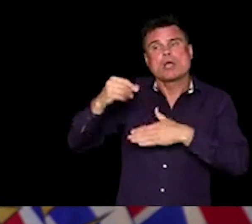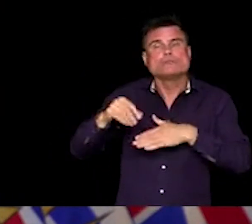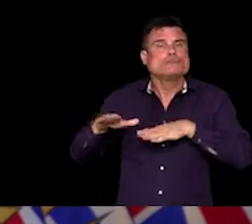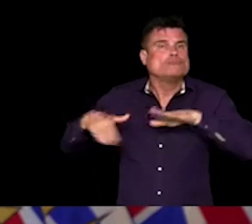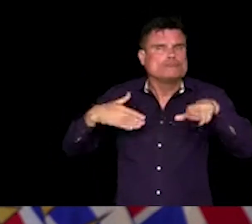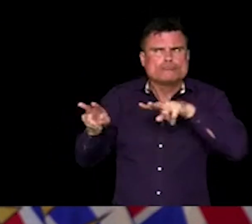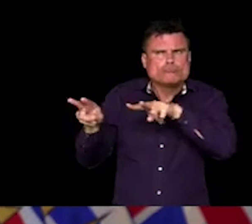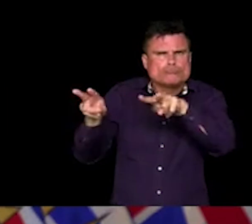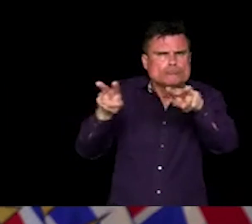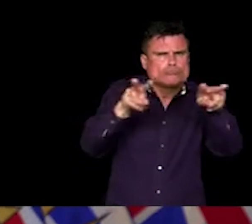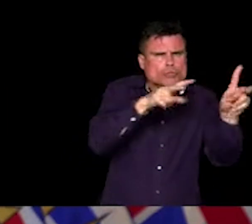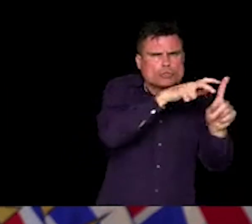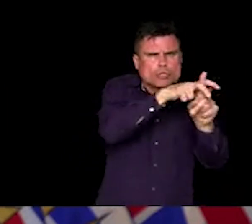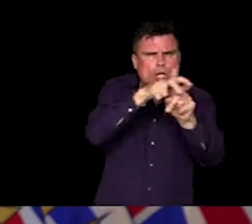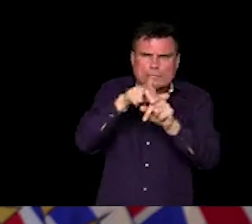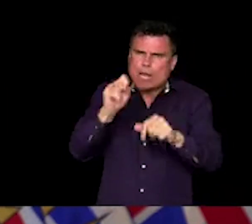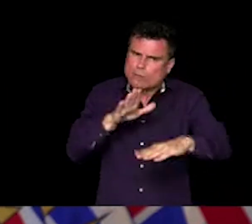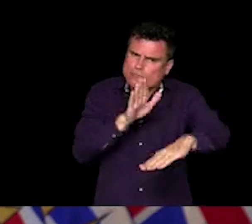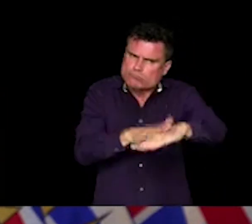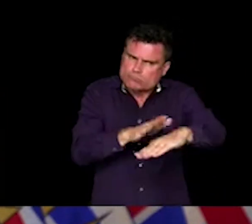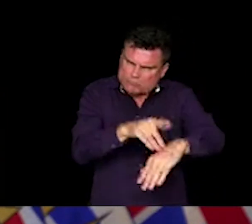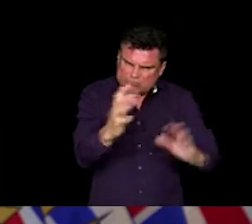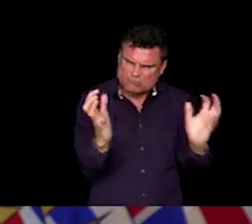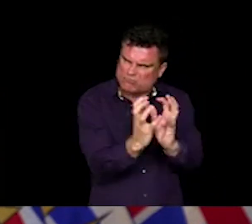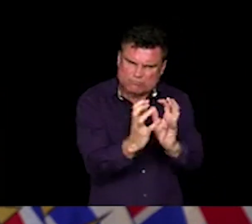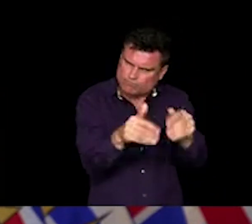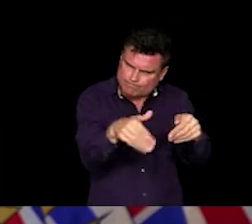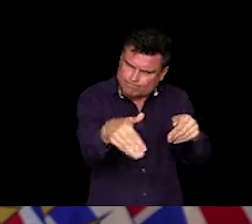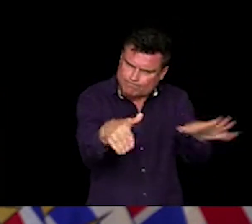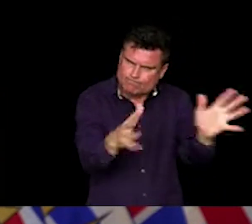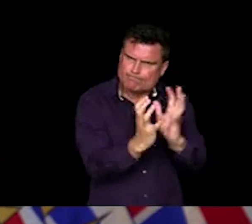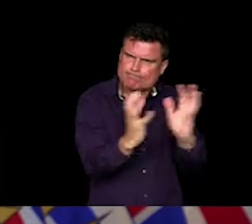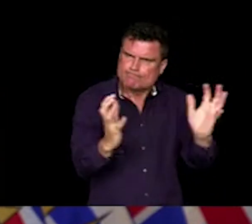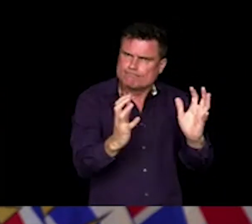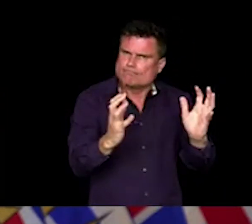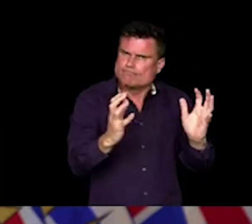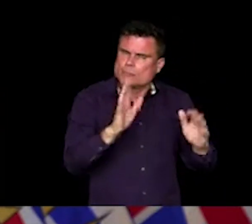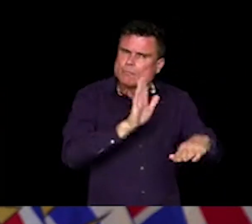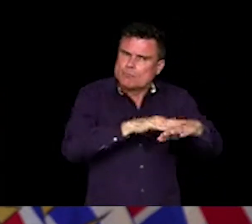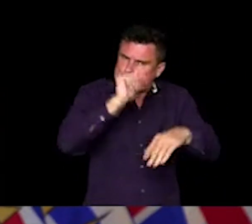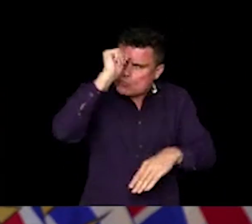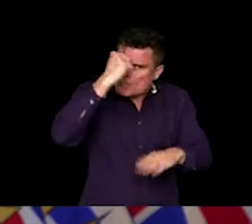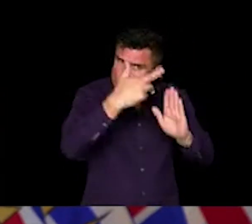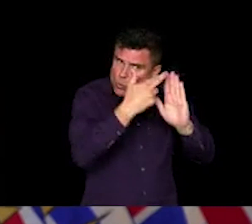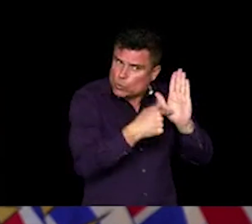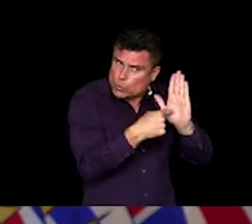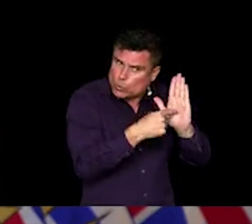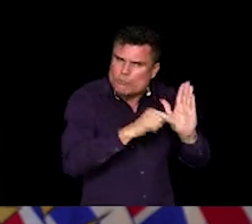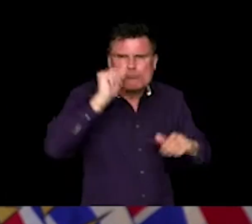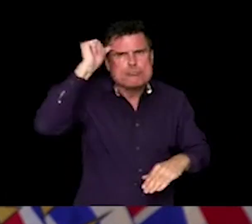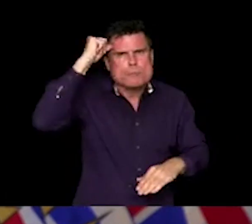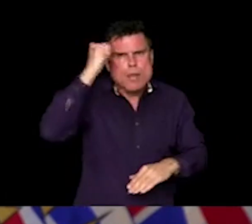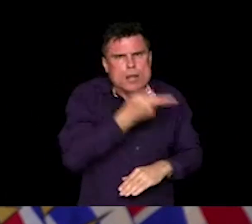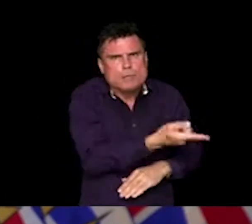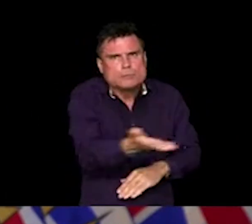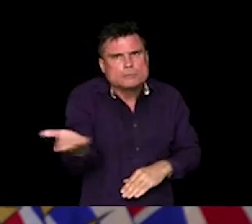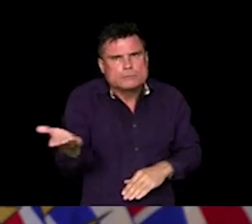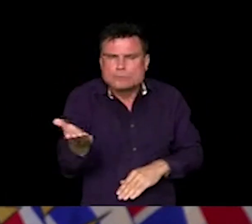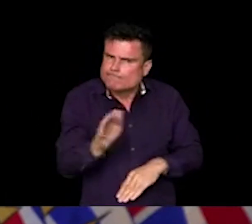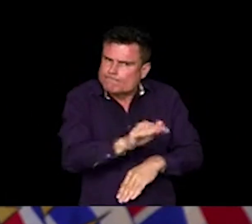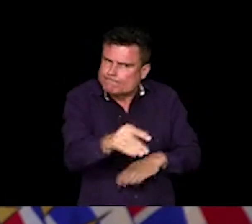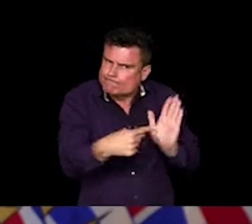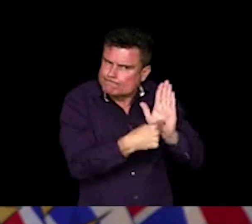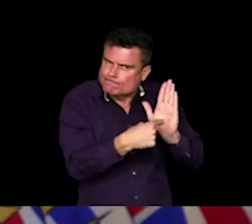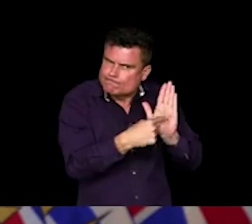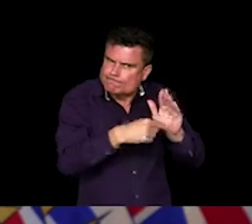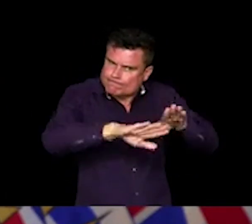people, but we are not taking a punitive approach in this province, and that's worked for us, and it will continue to work for us. I think